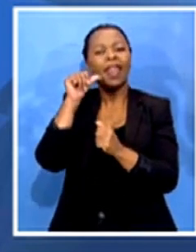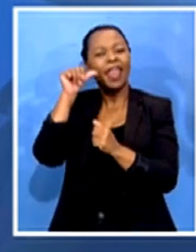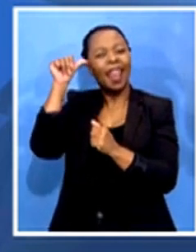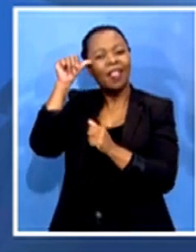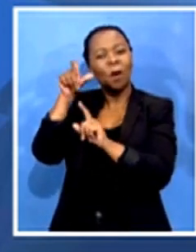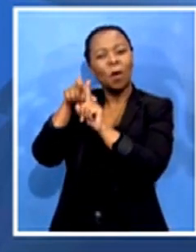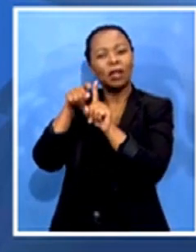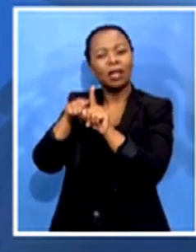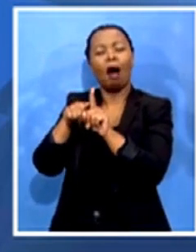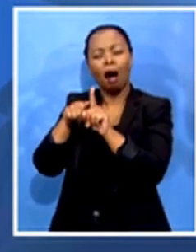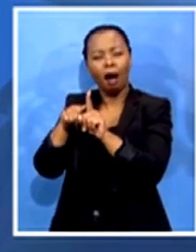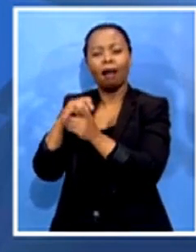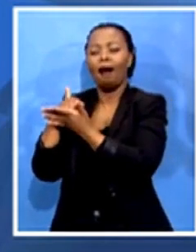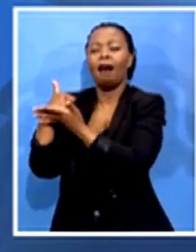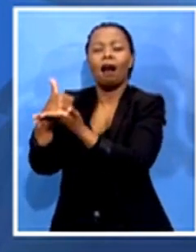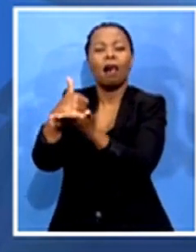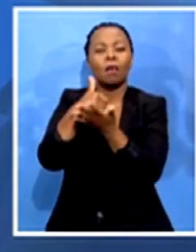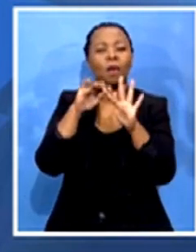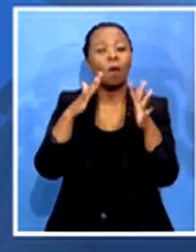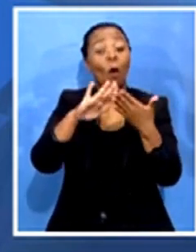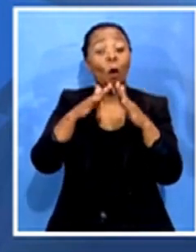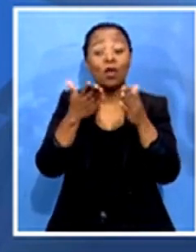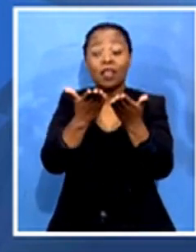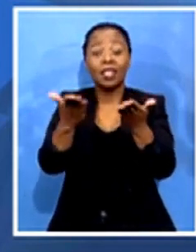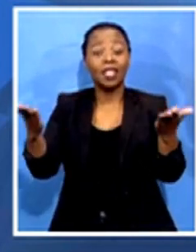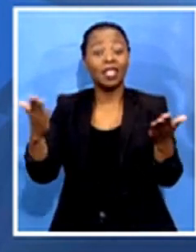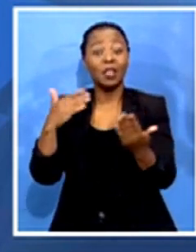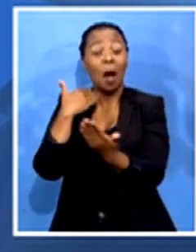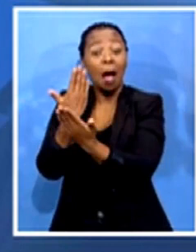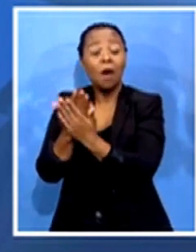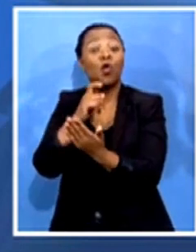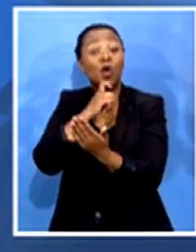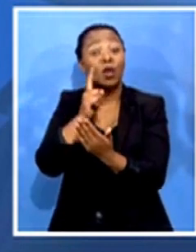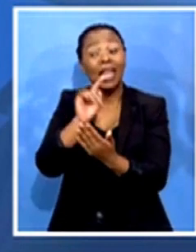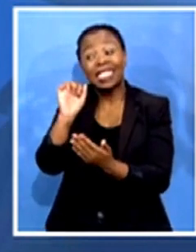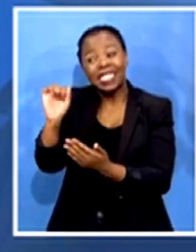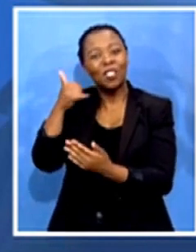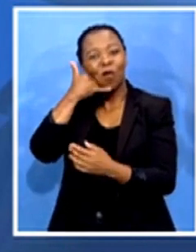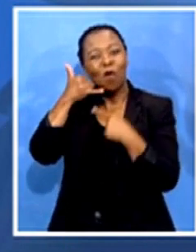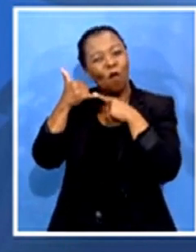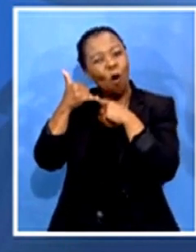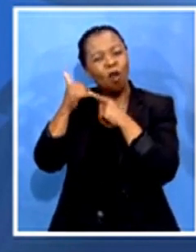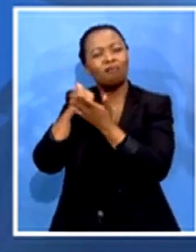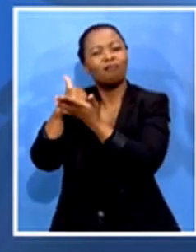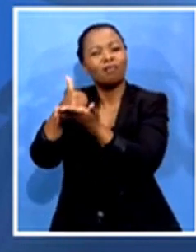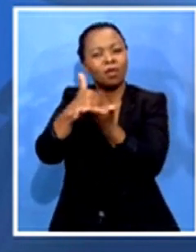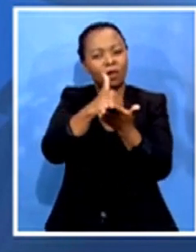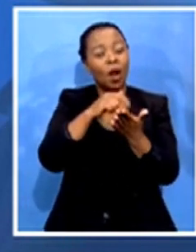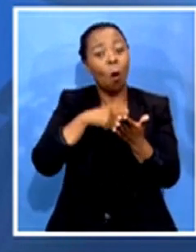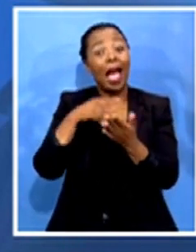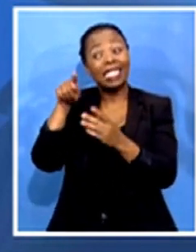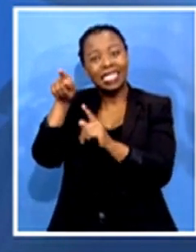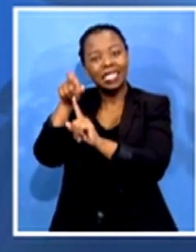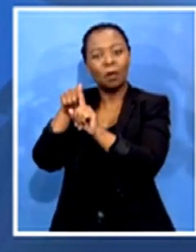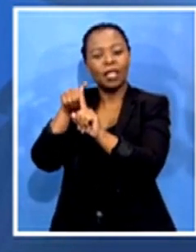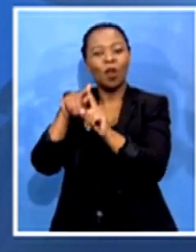community for them to apply using his phone because he sees himself as a community leader. So that becomes an opportunity too. But it's also